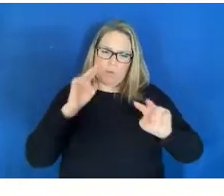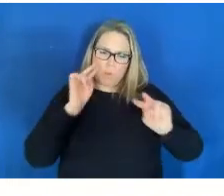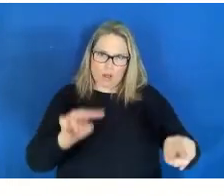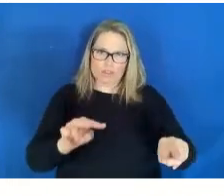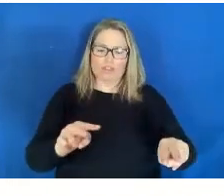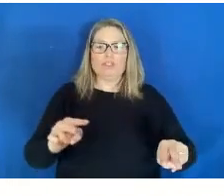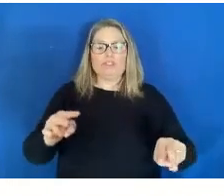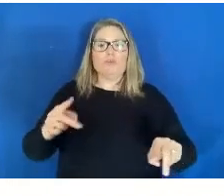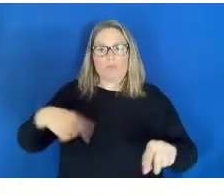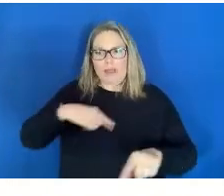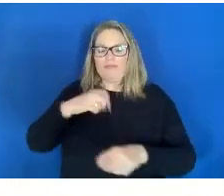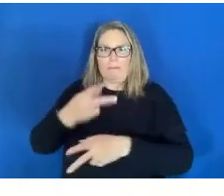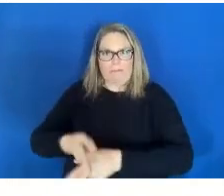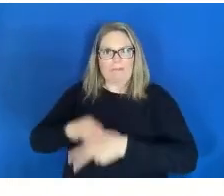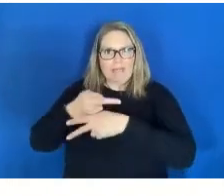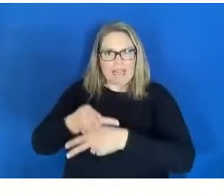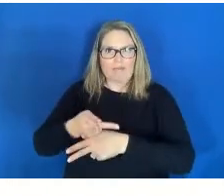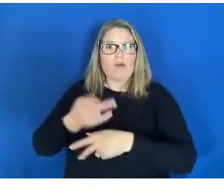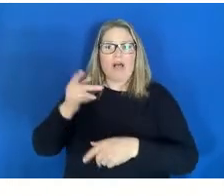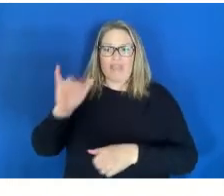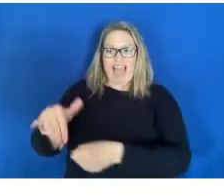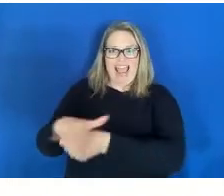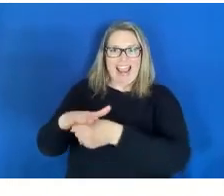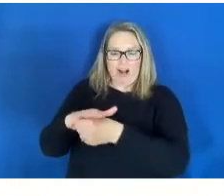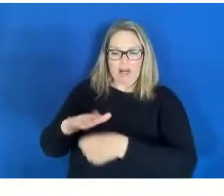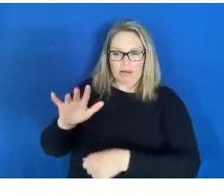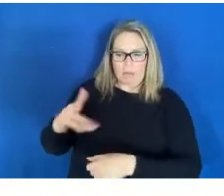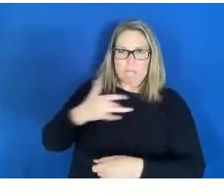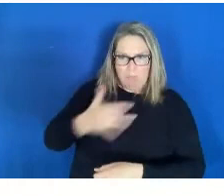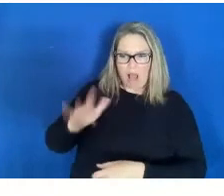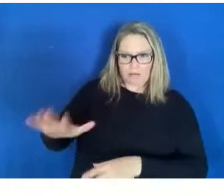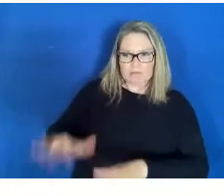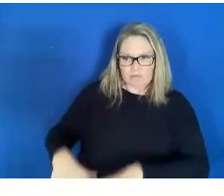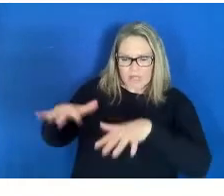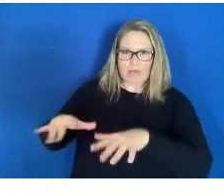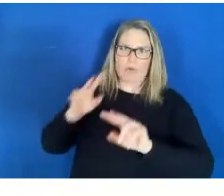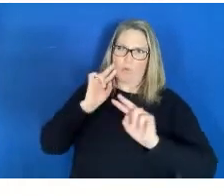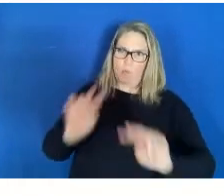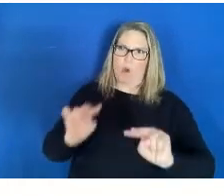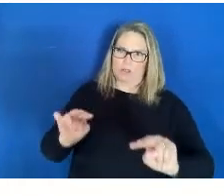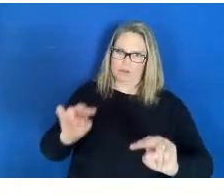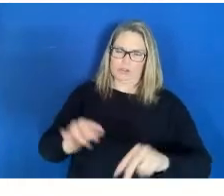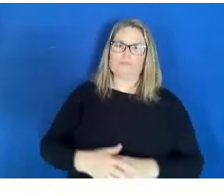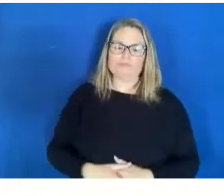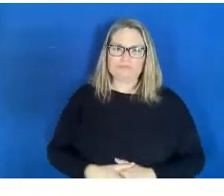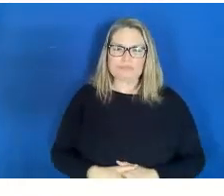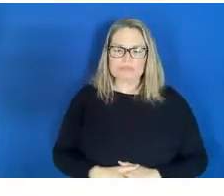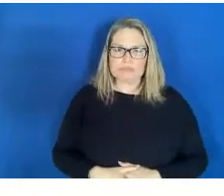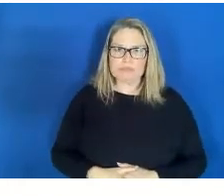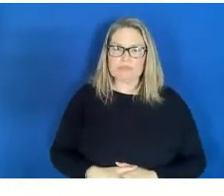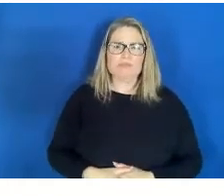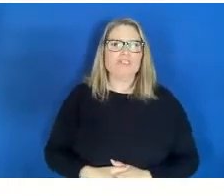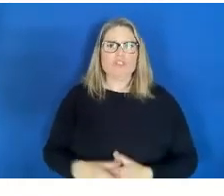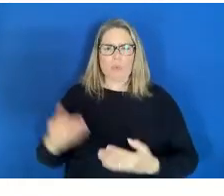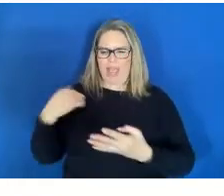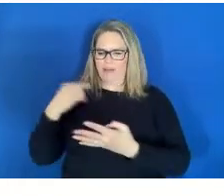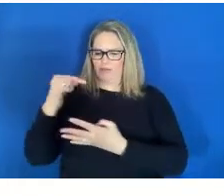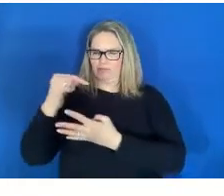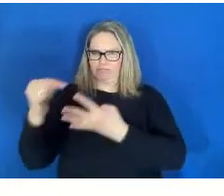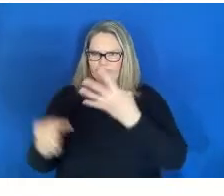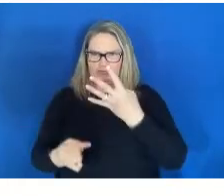in areas where past flooding has occurred. There are several factors that can influence spring